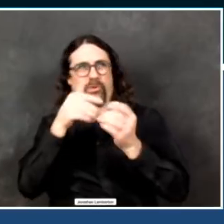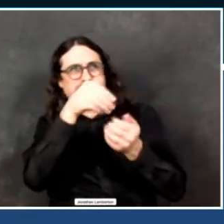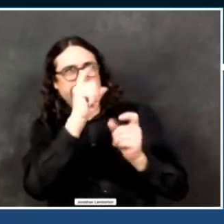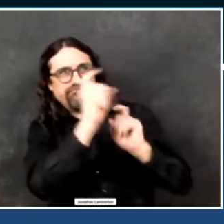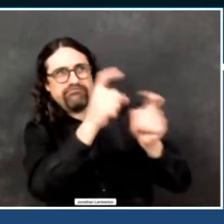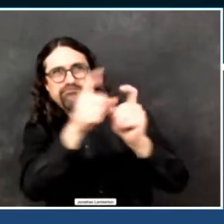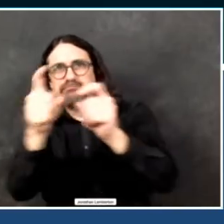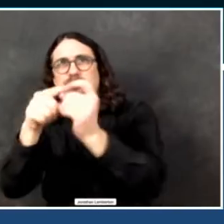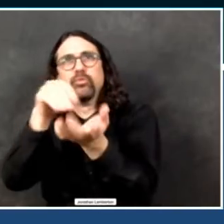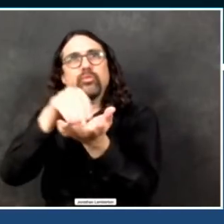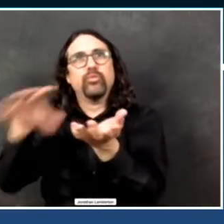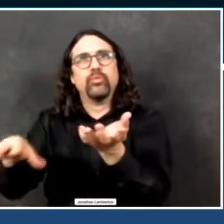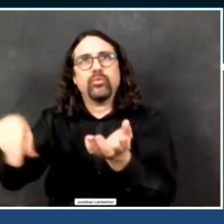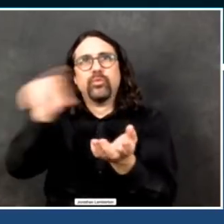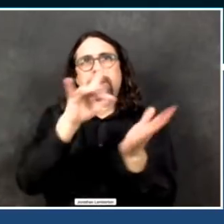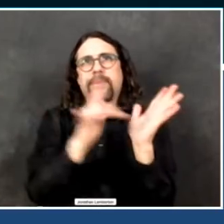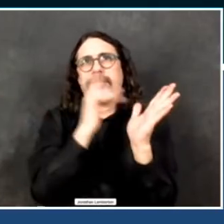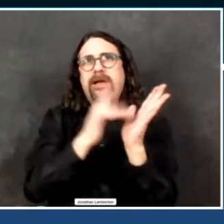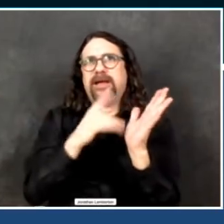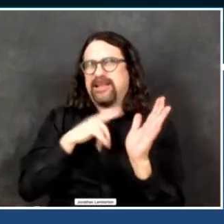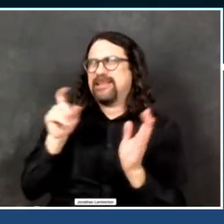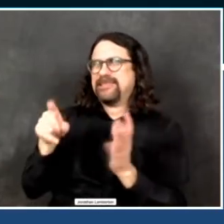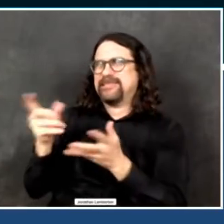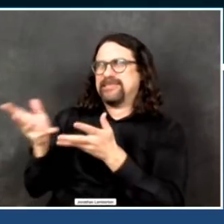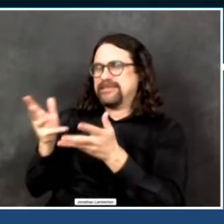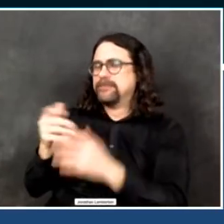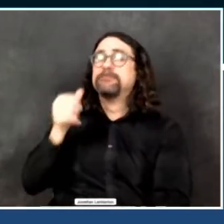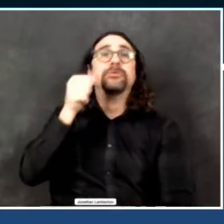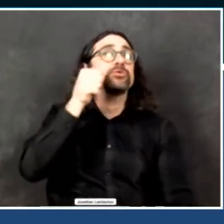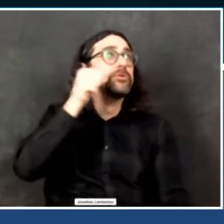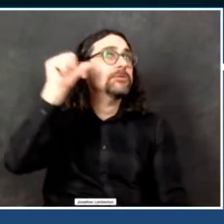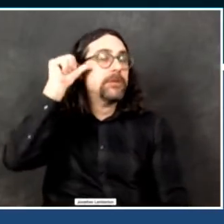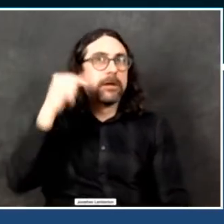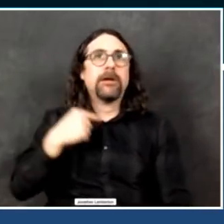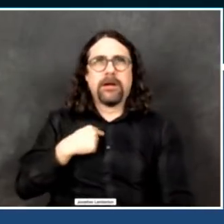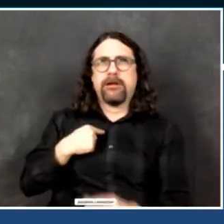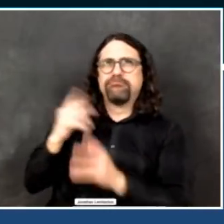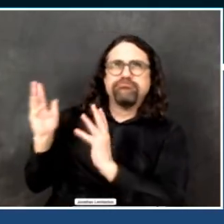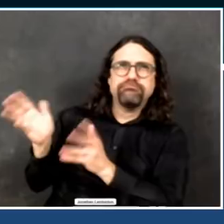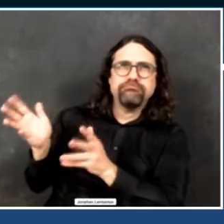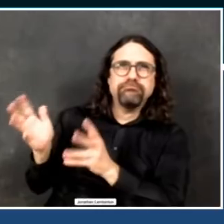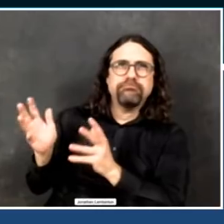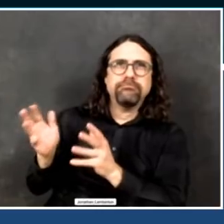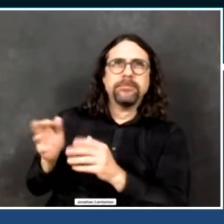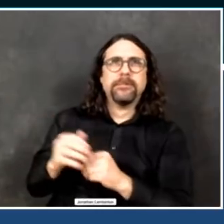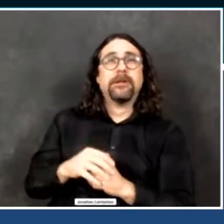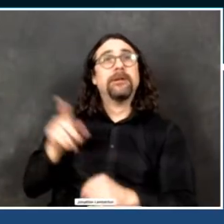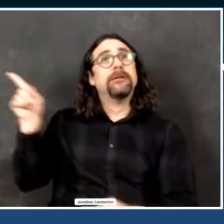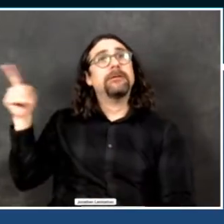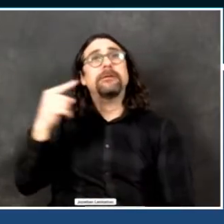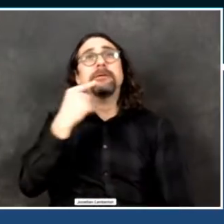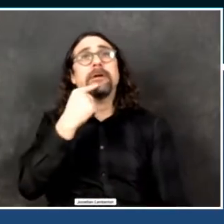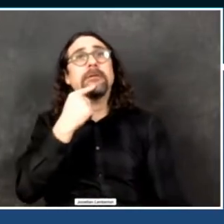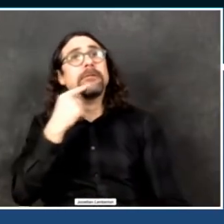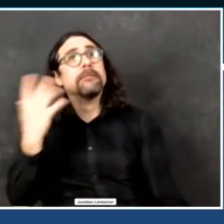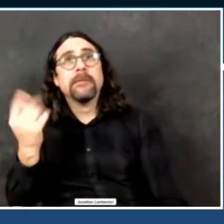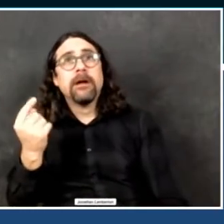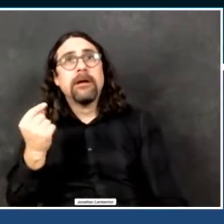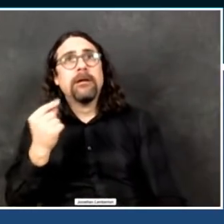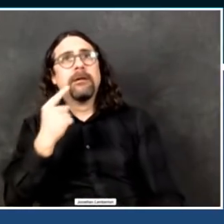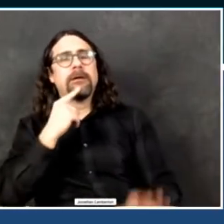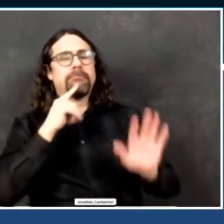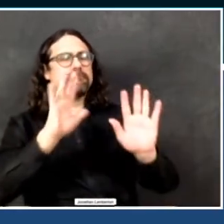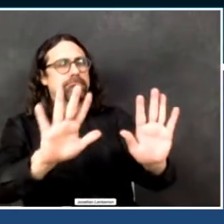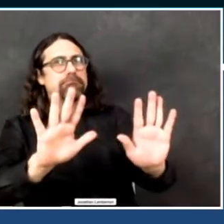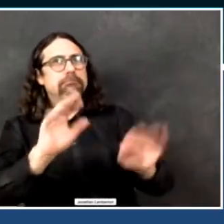I spoke to Tim Cook yesterday, and he said, no matter what it takes, Apple will get those iPads to us in time. So I want to thank him and everyone